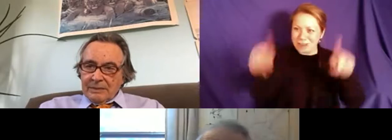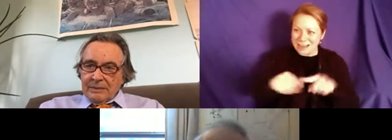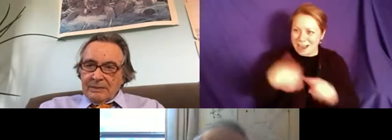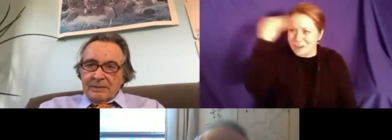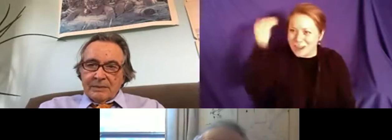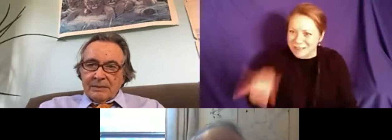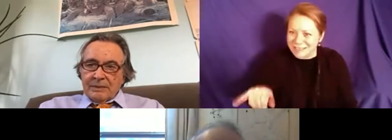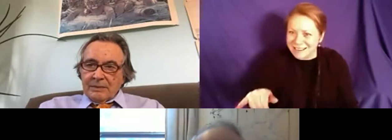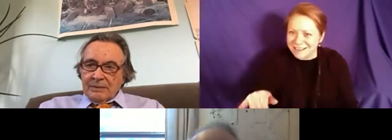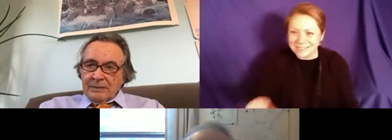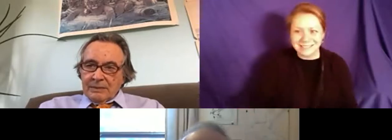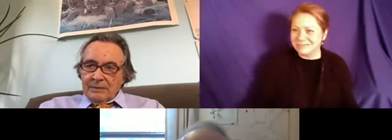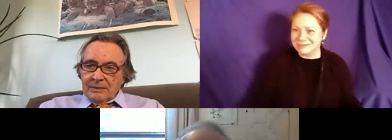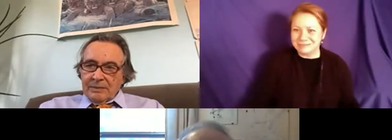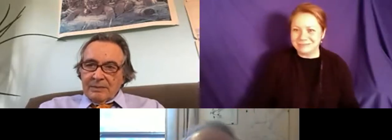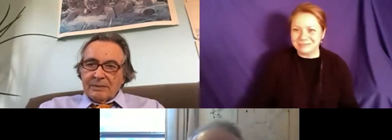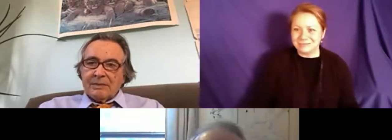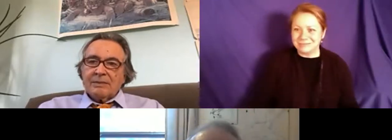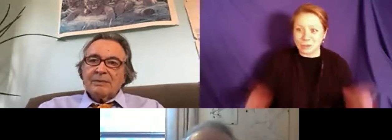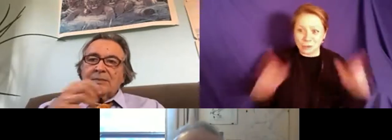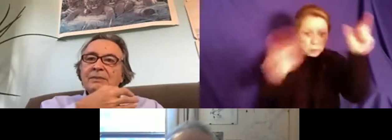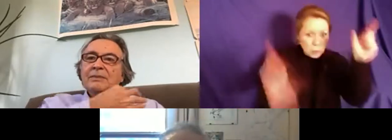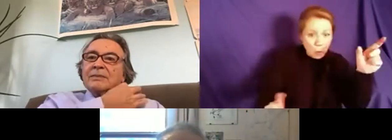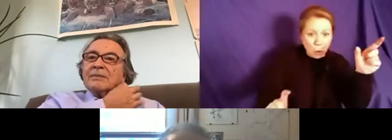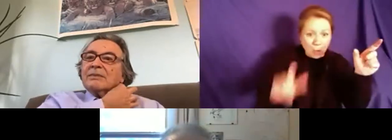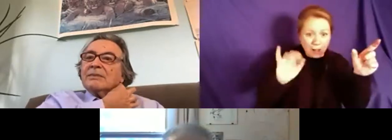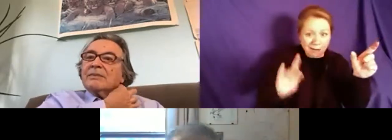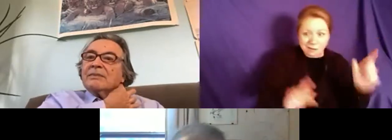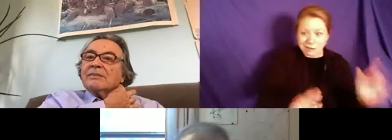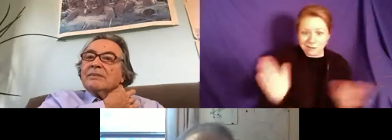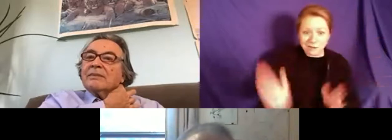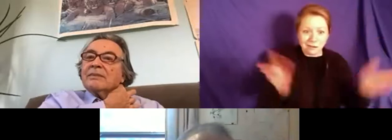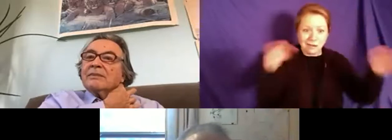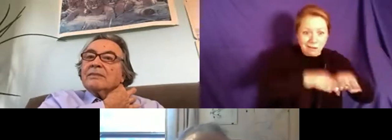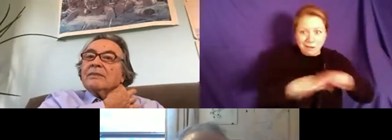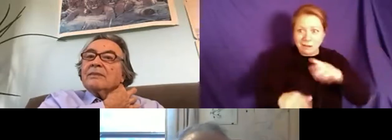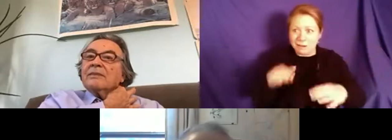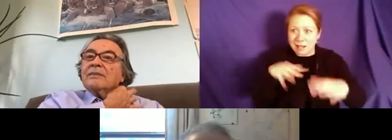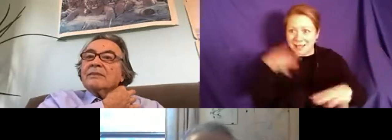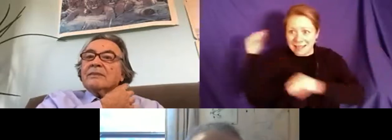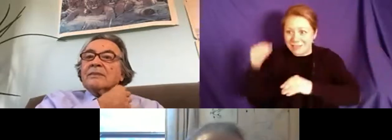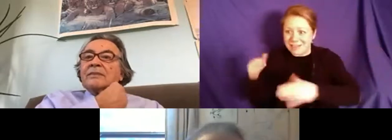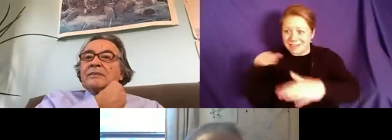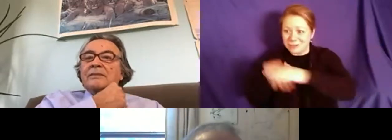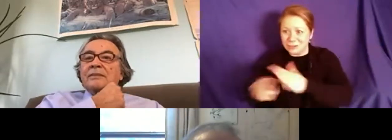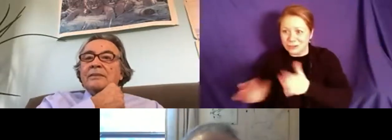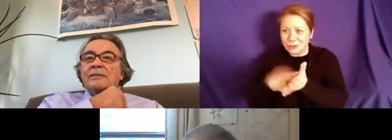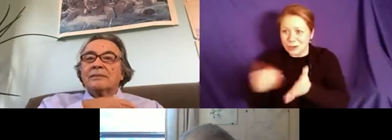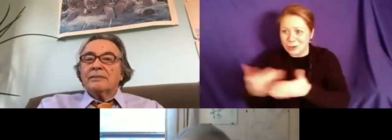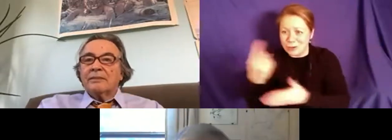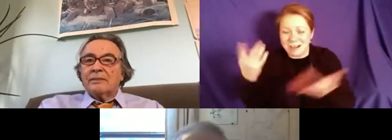they're flipping from one Zoom link to another, or whatever kind of link they use